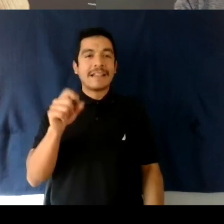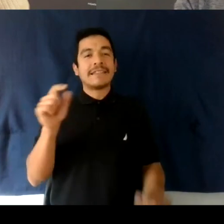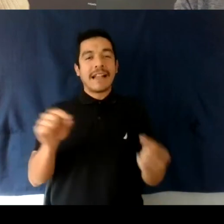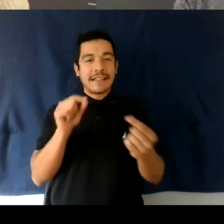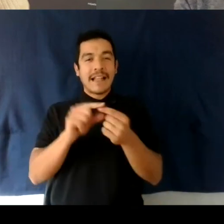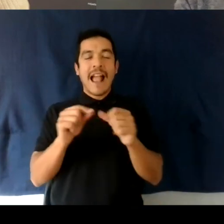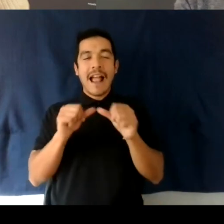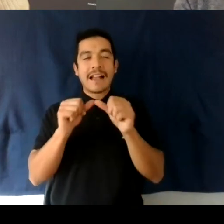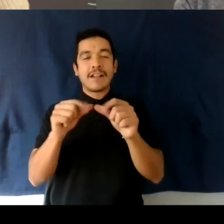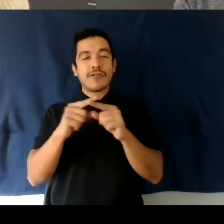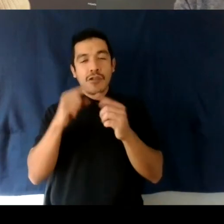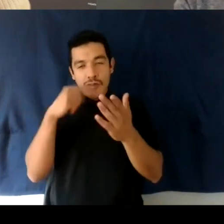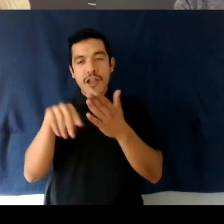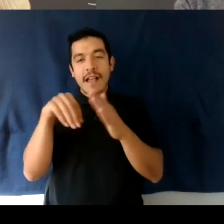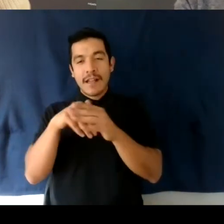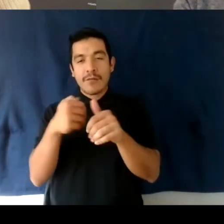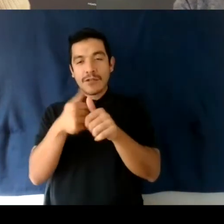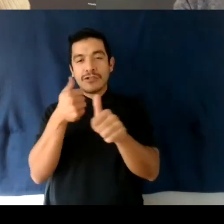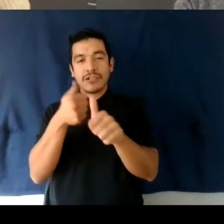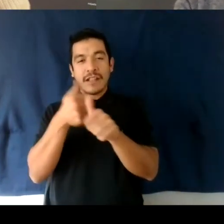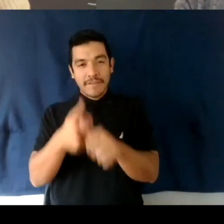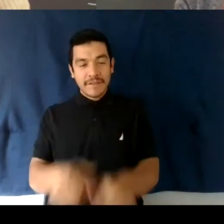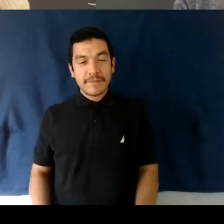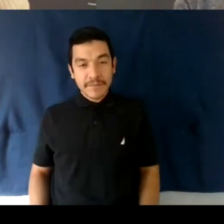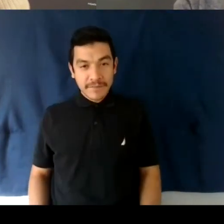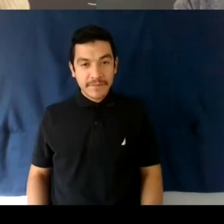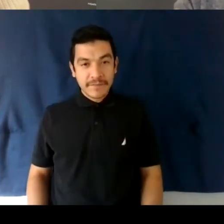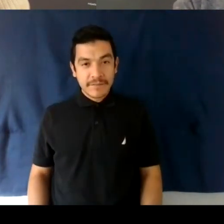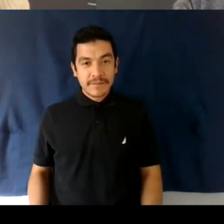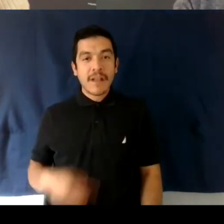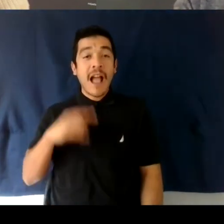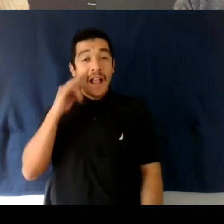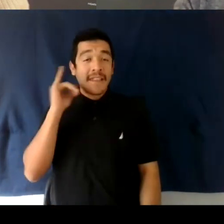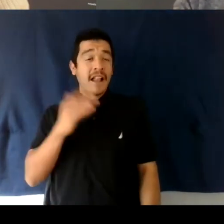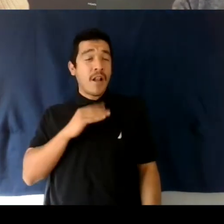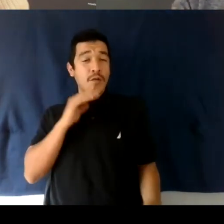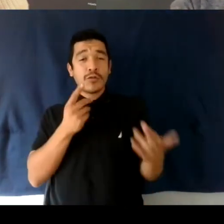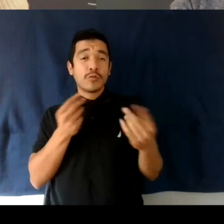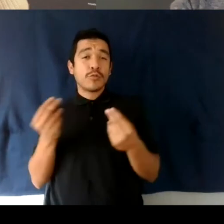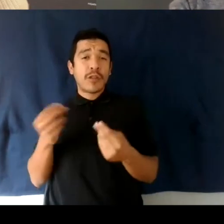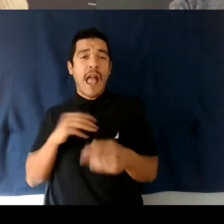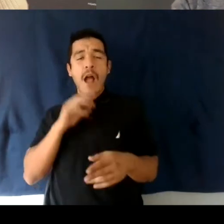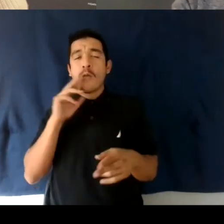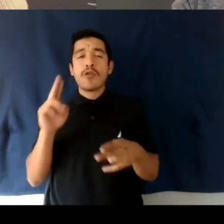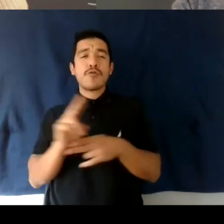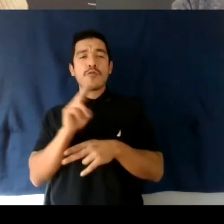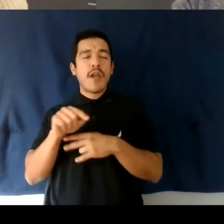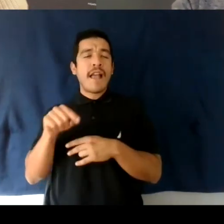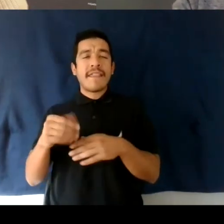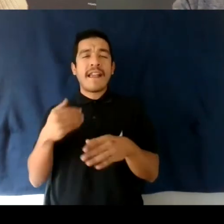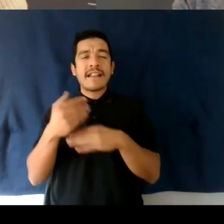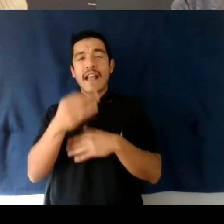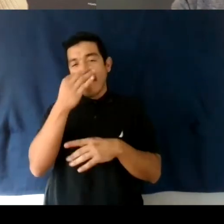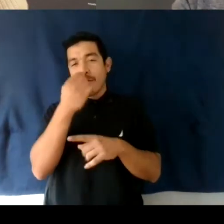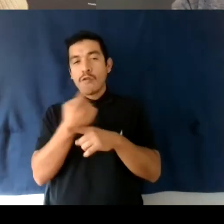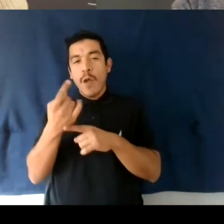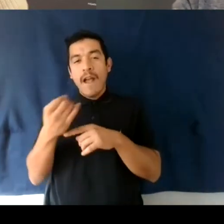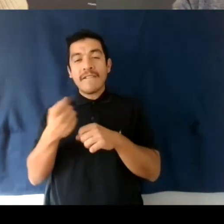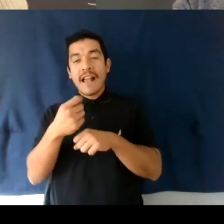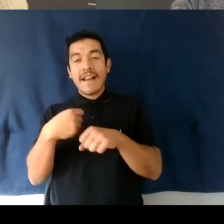check in with yourself. And yeah, I think that's what I'm going to take. I'm going to use these next couple of weeks of the end of the